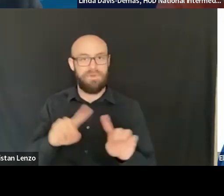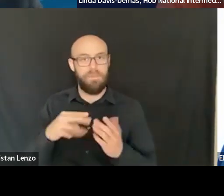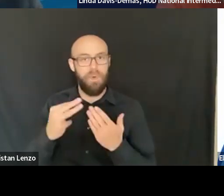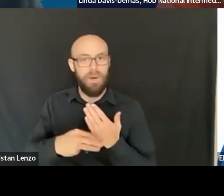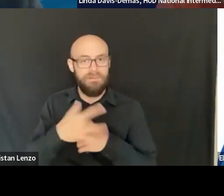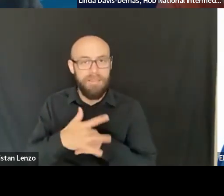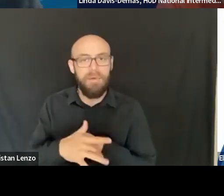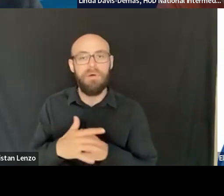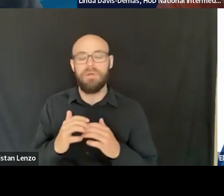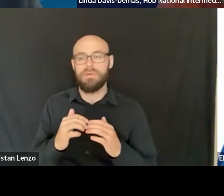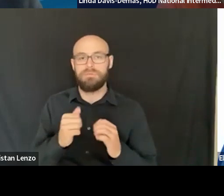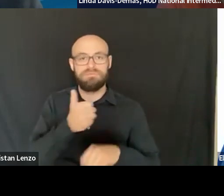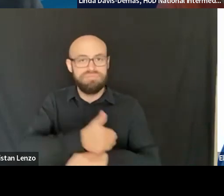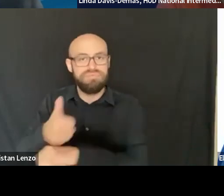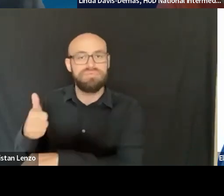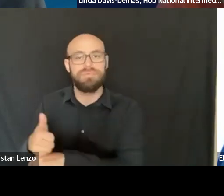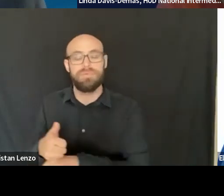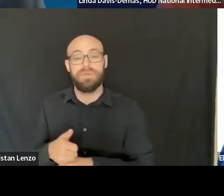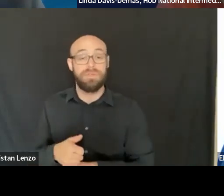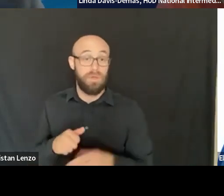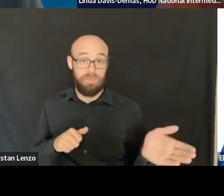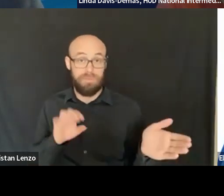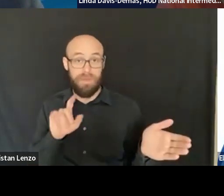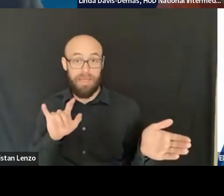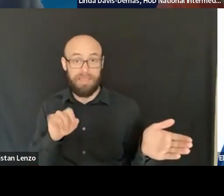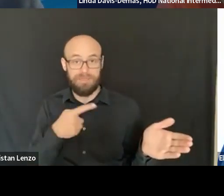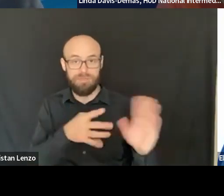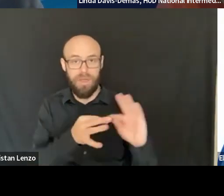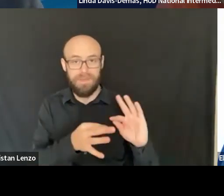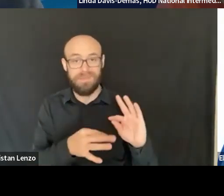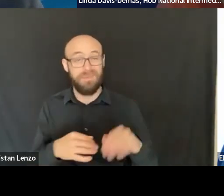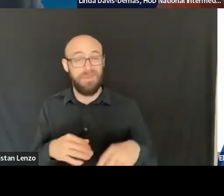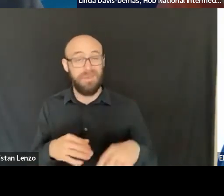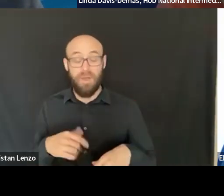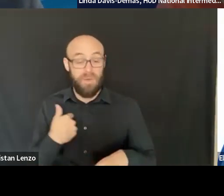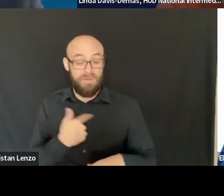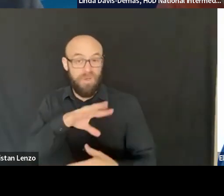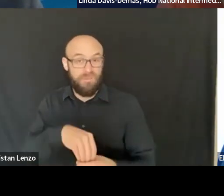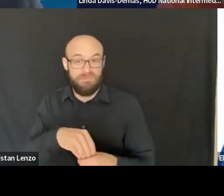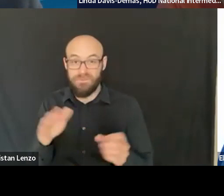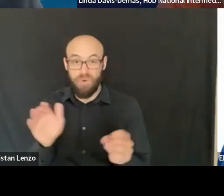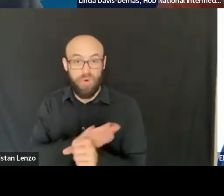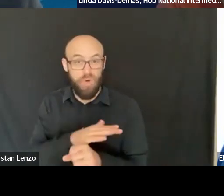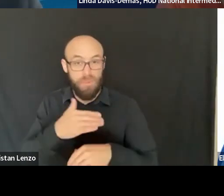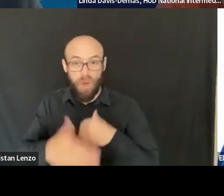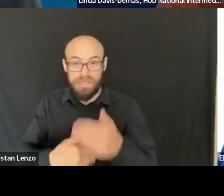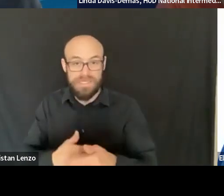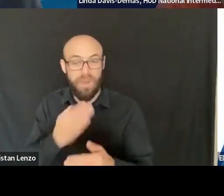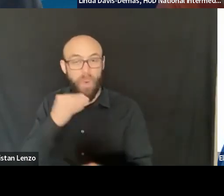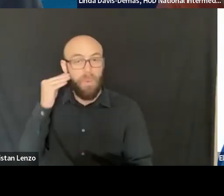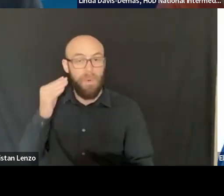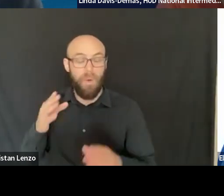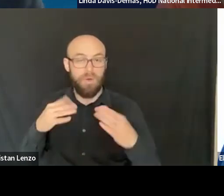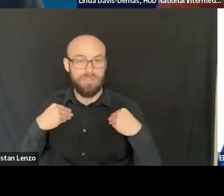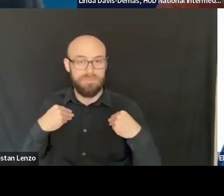being there for the whole housing cycle, it's worth pointing out, that homeownership isn't for everyone. And sometimes it's better if someone has an opportunity to find a